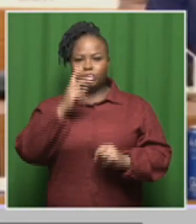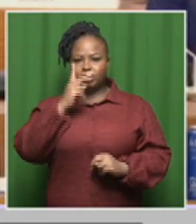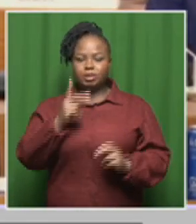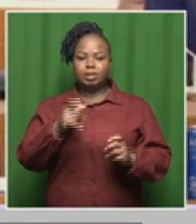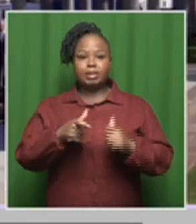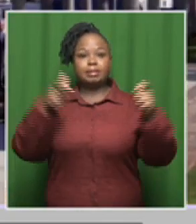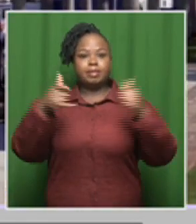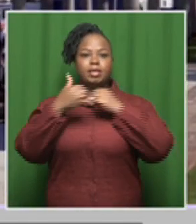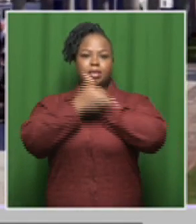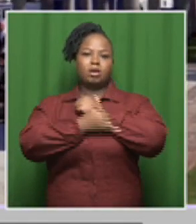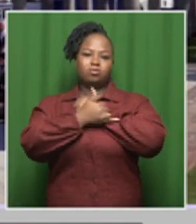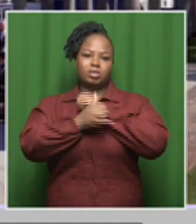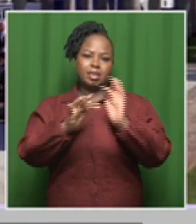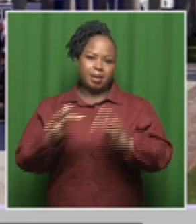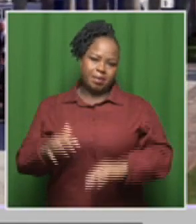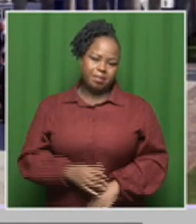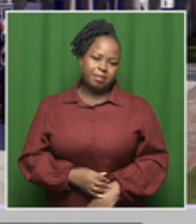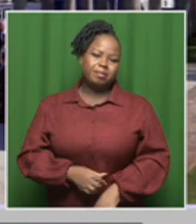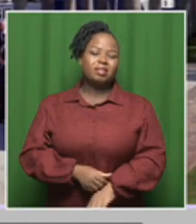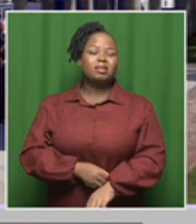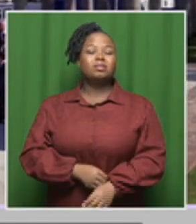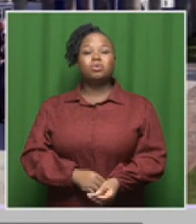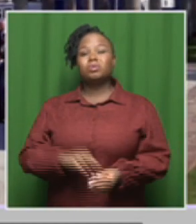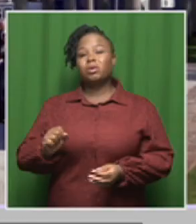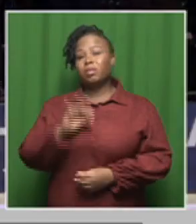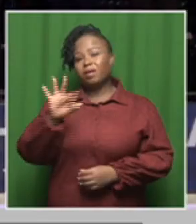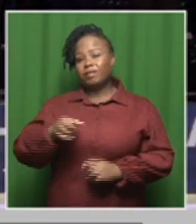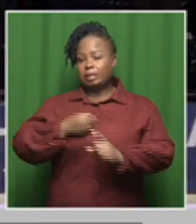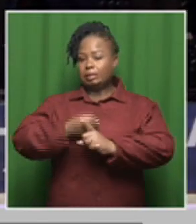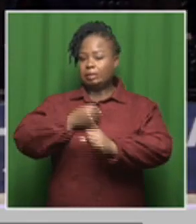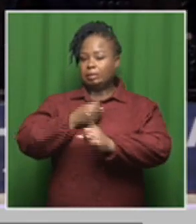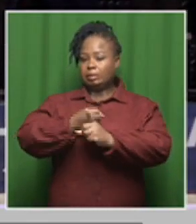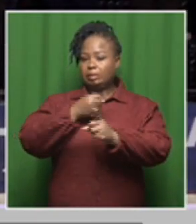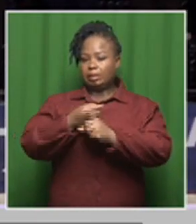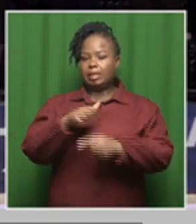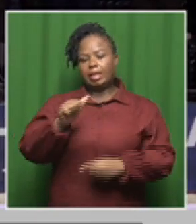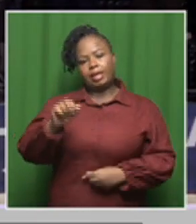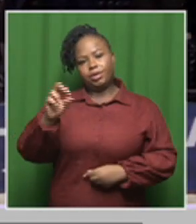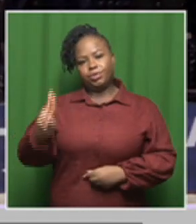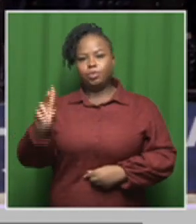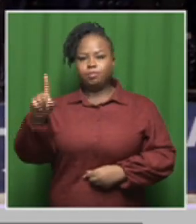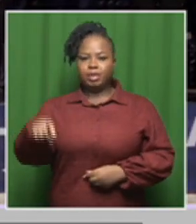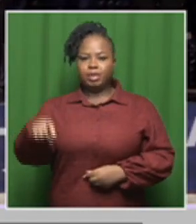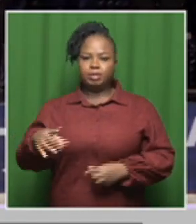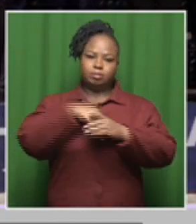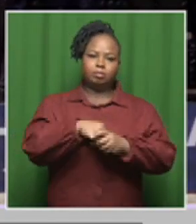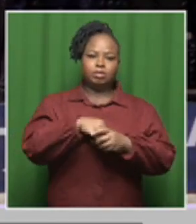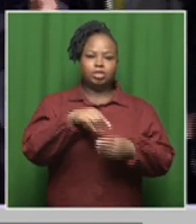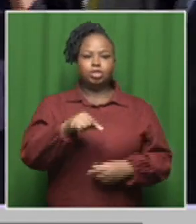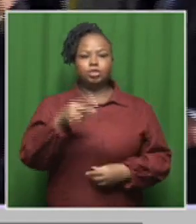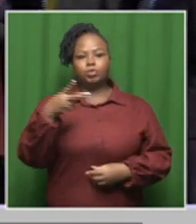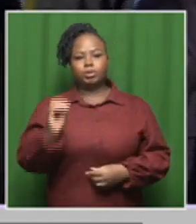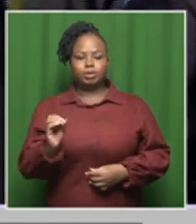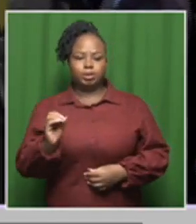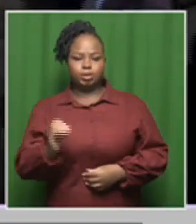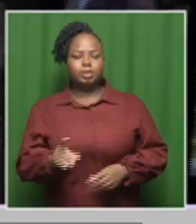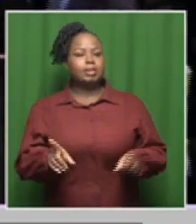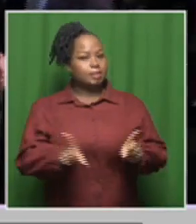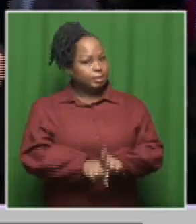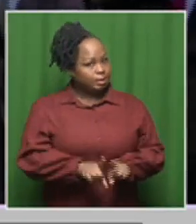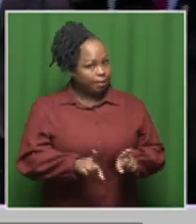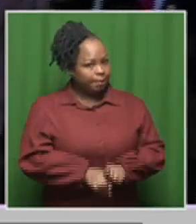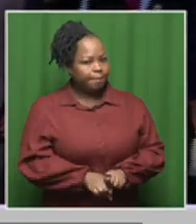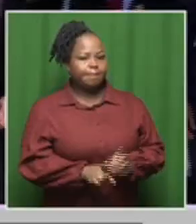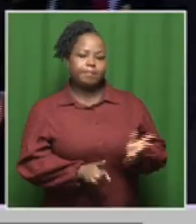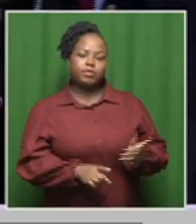big countries. And therefore, South Africa has been pushing for the AU to be part of the G20. In the same way,